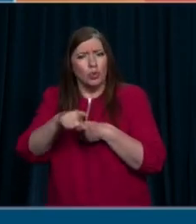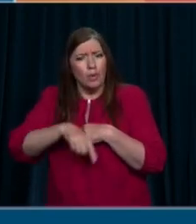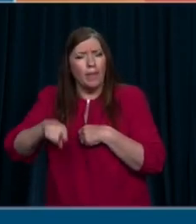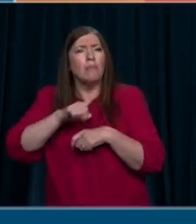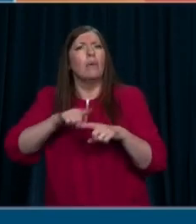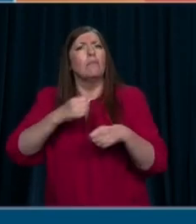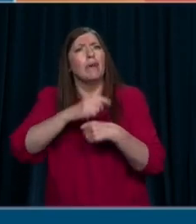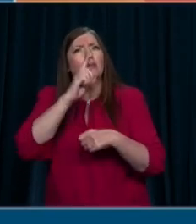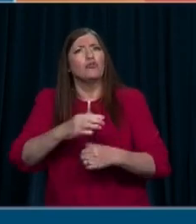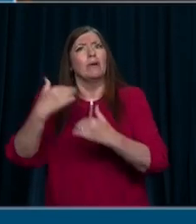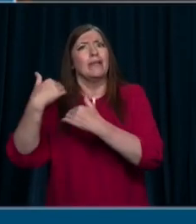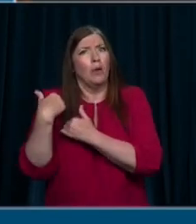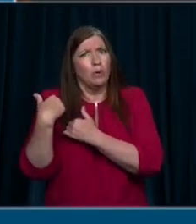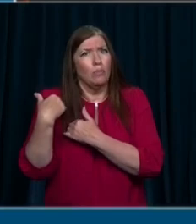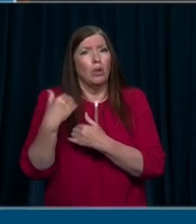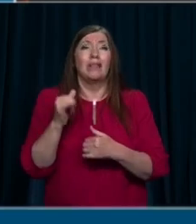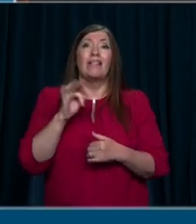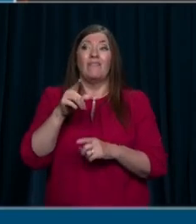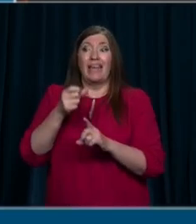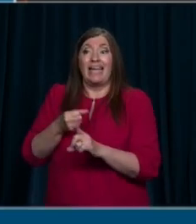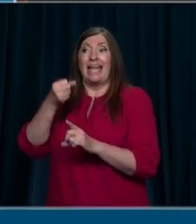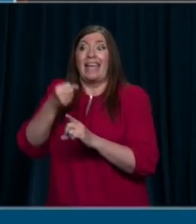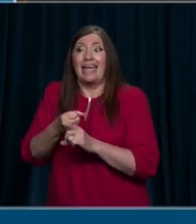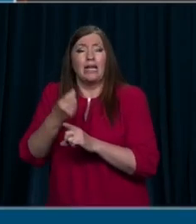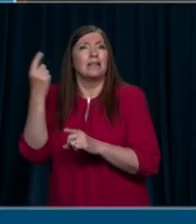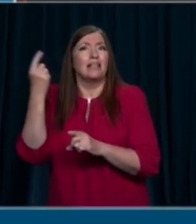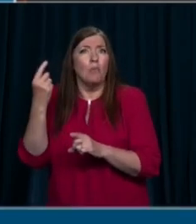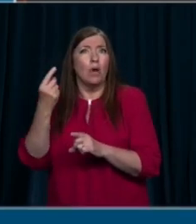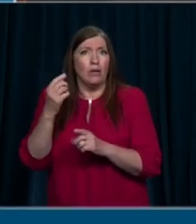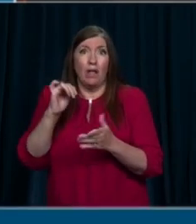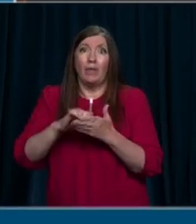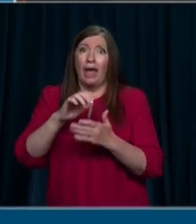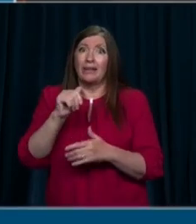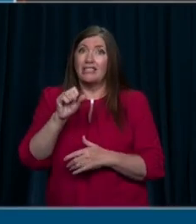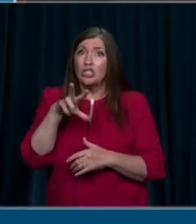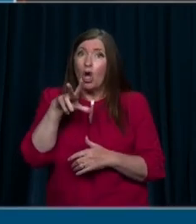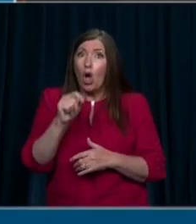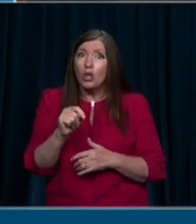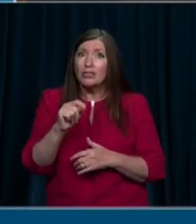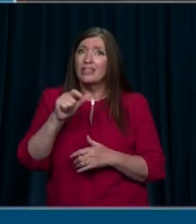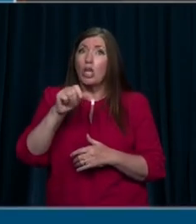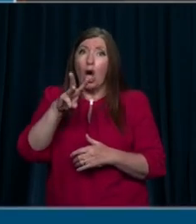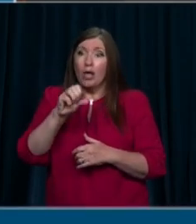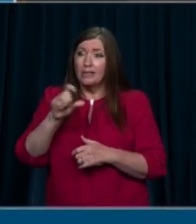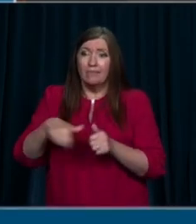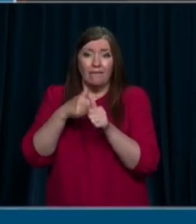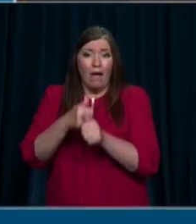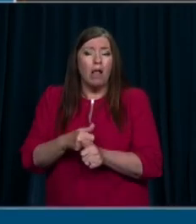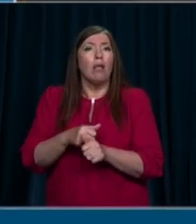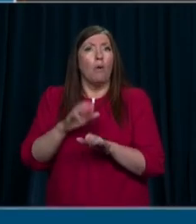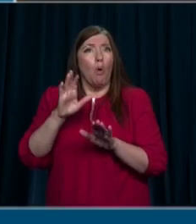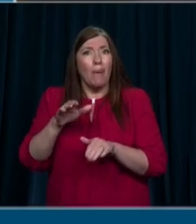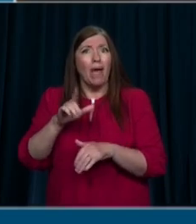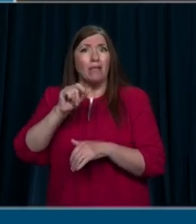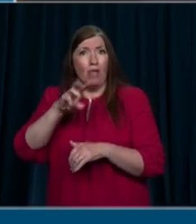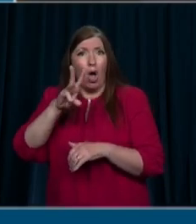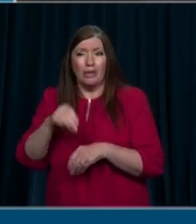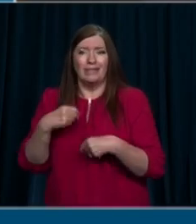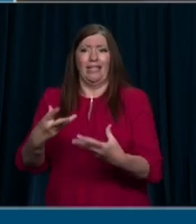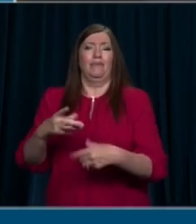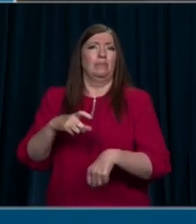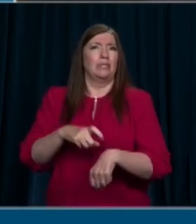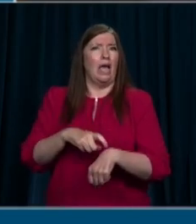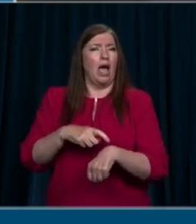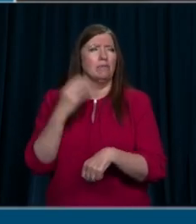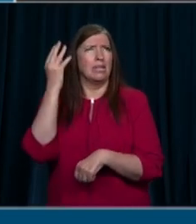accountable. If they hit somebody, that's assault. Whatever the assault laws are, obey them. Give them a little bit of time, they might